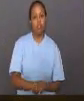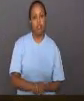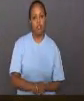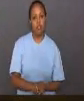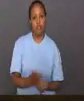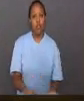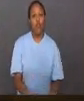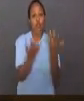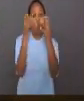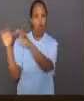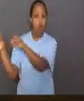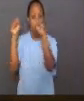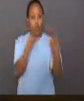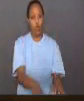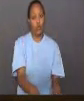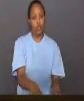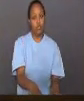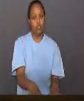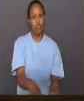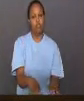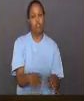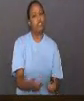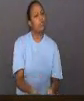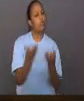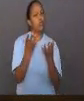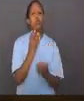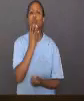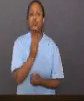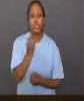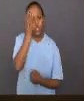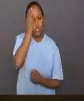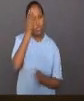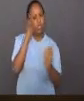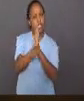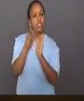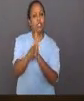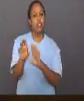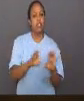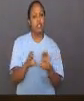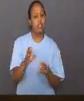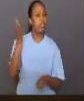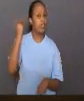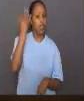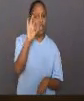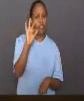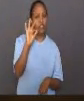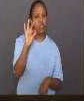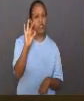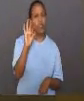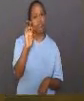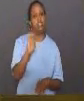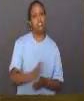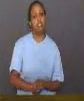The Holocaust was the mass killing of Jewish people that occurred in the early